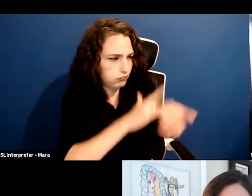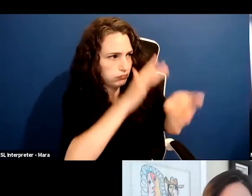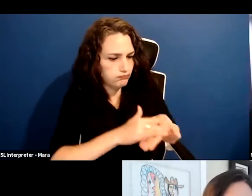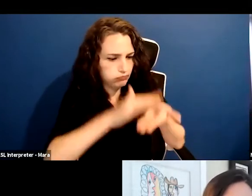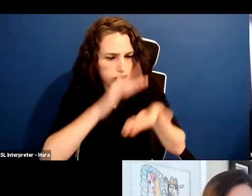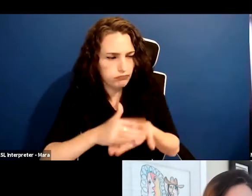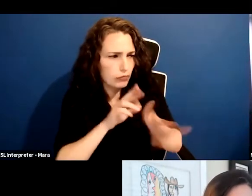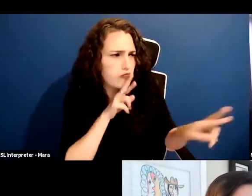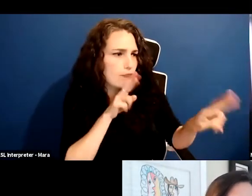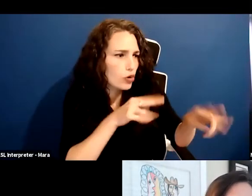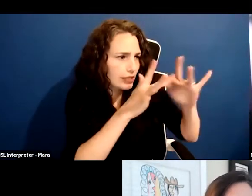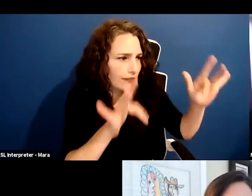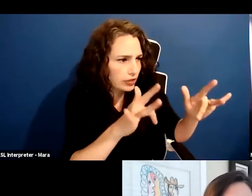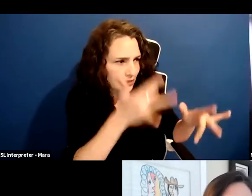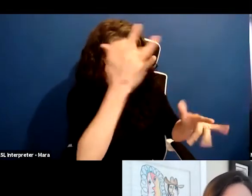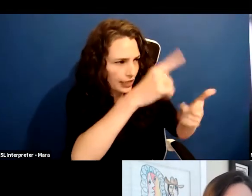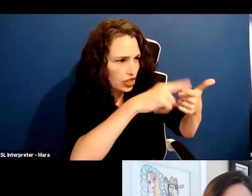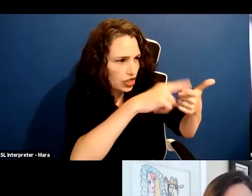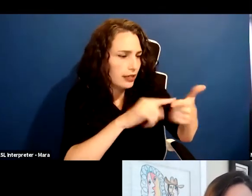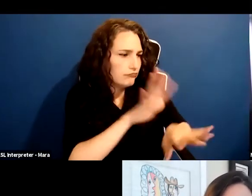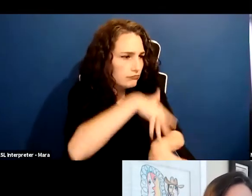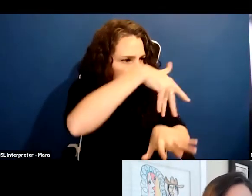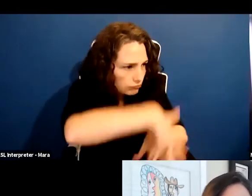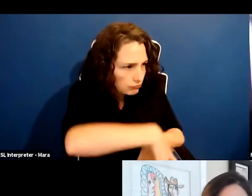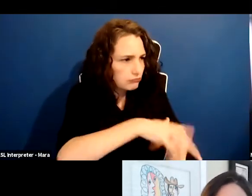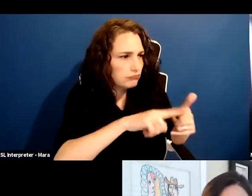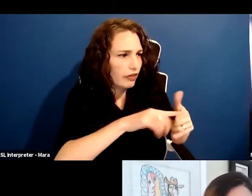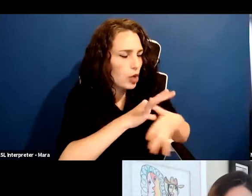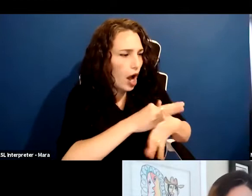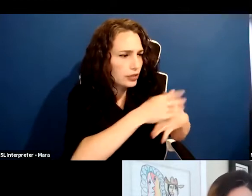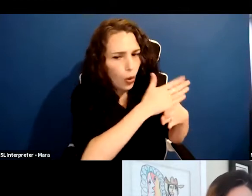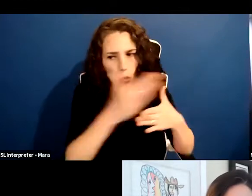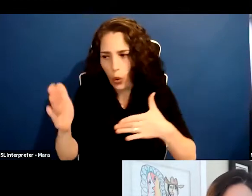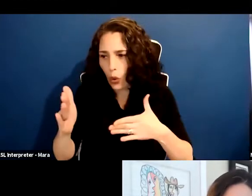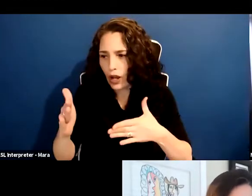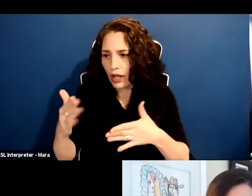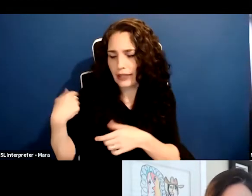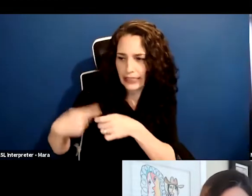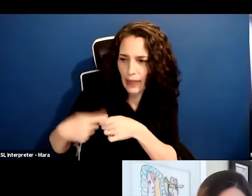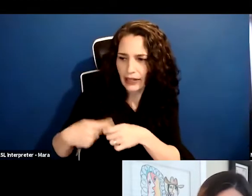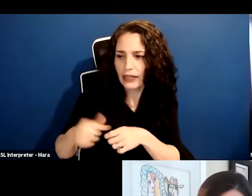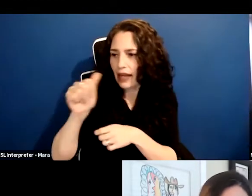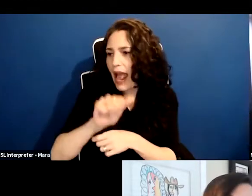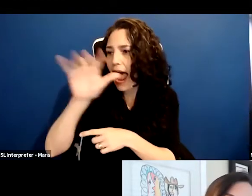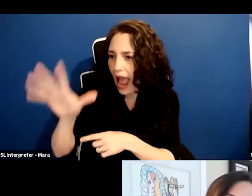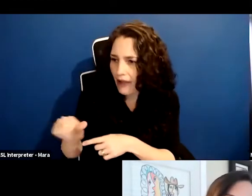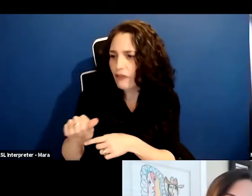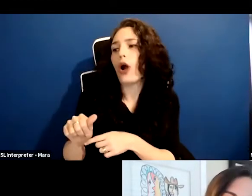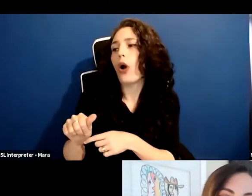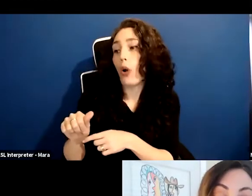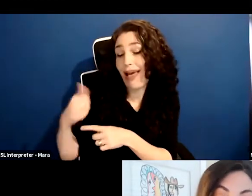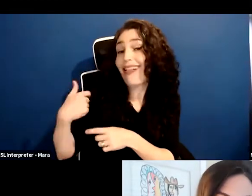intelligence, everything from Native Americans in content all the way through Hispanic and Afro-Latinx, and we're releasing a piece